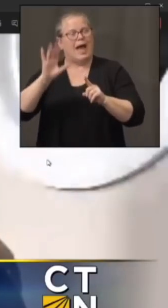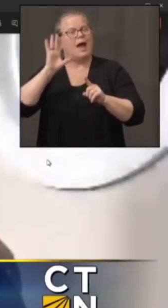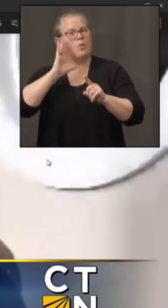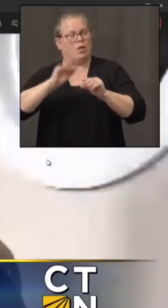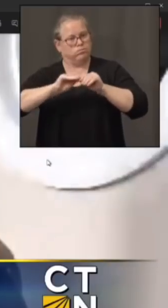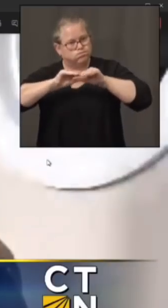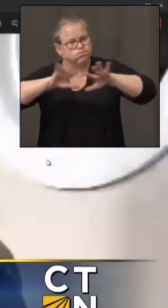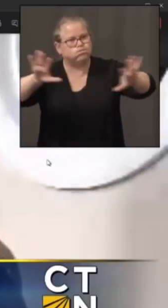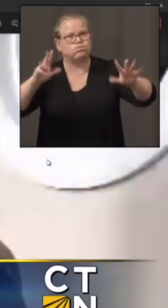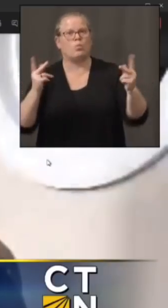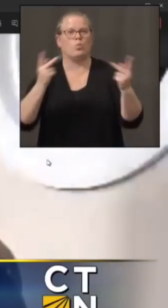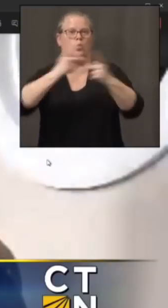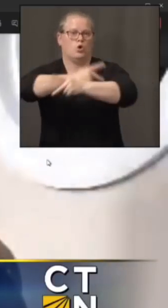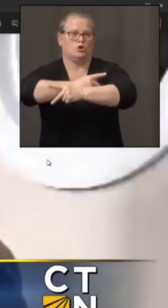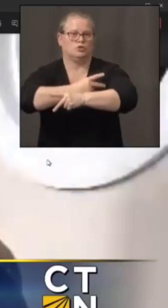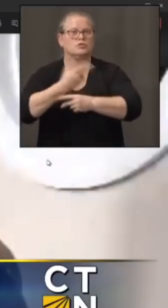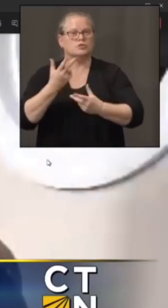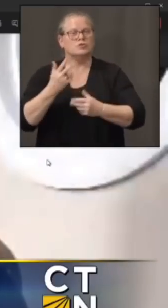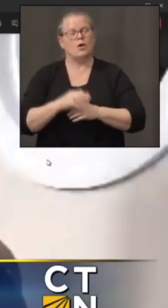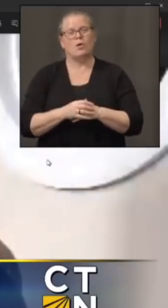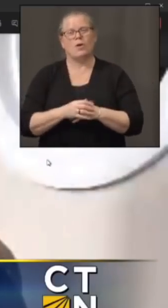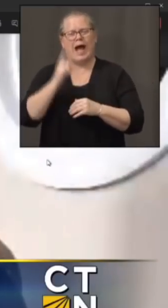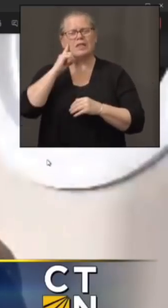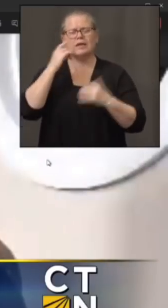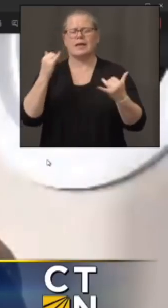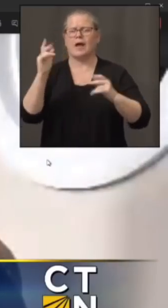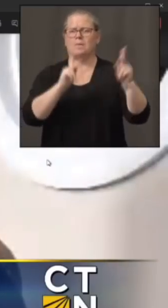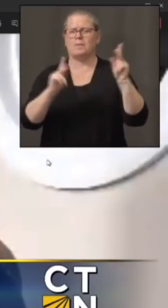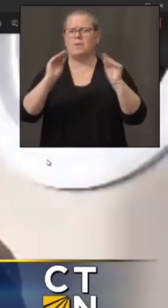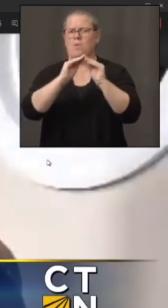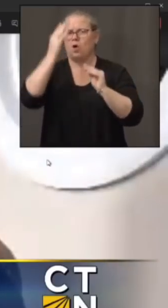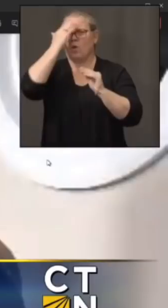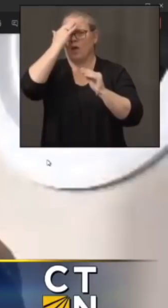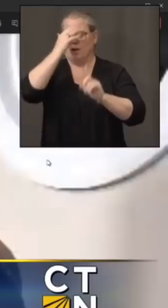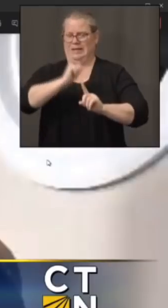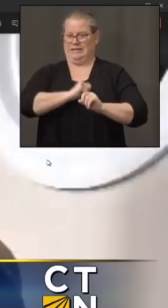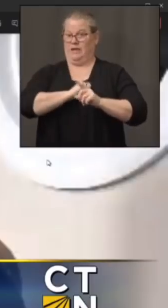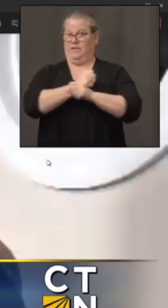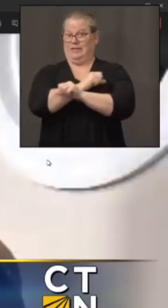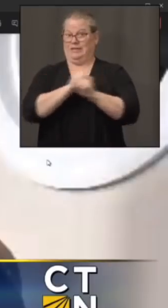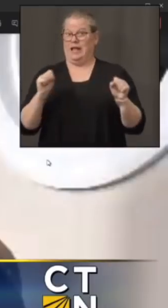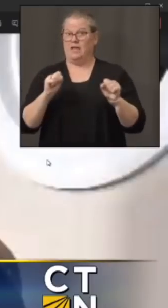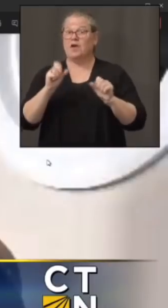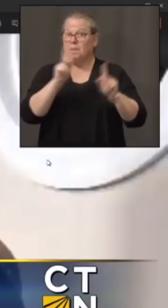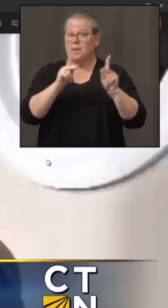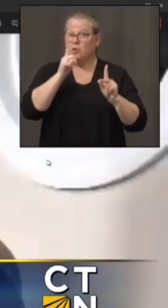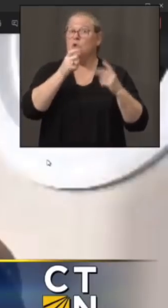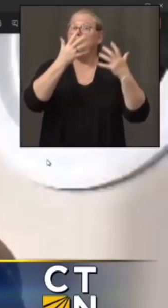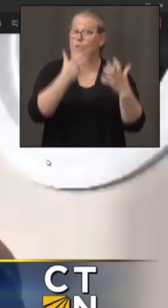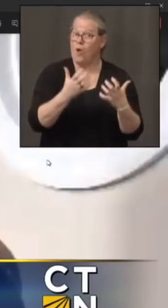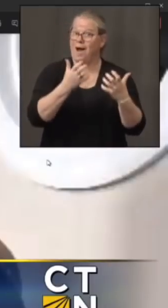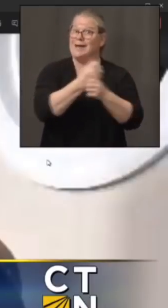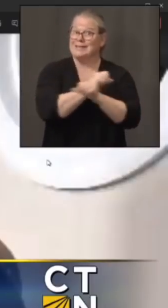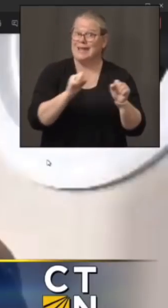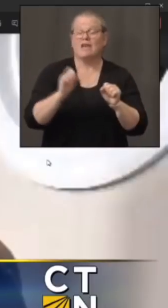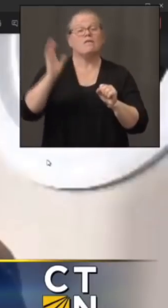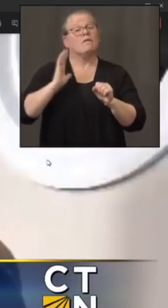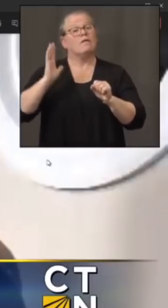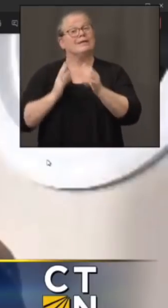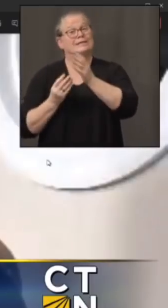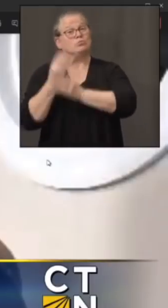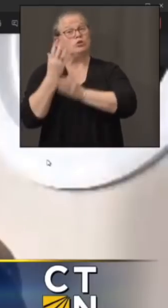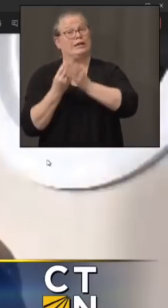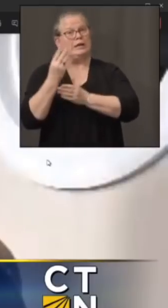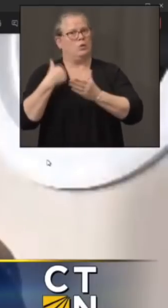of disease. So I think people are getting more aware of how to keep themselves safe from COVID for those who want to. In the beginning, we weren't sure how to do that. We, for